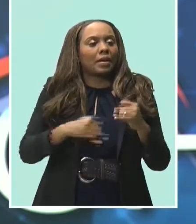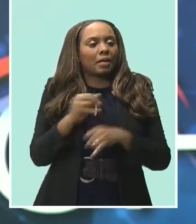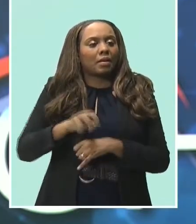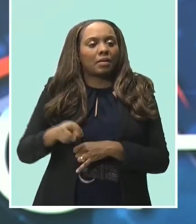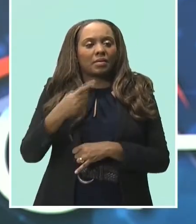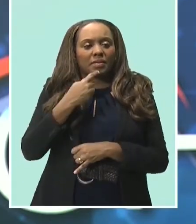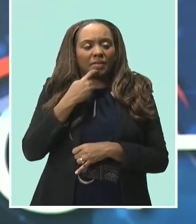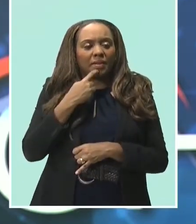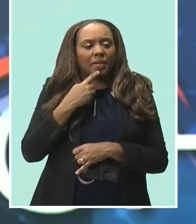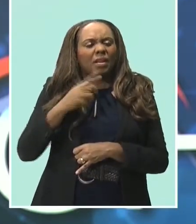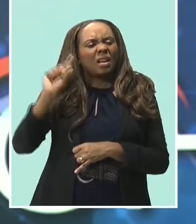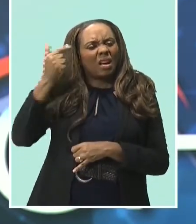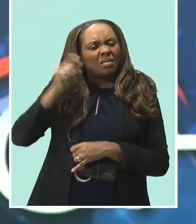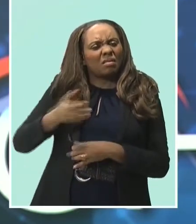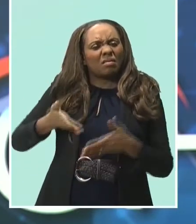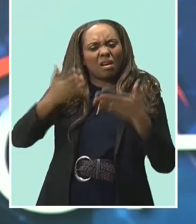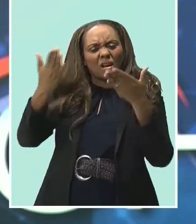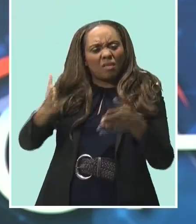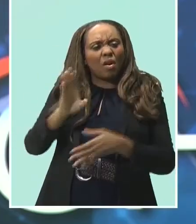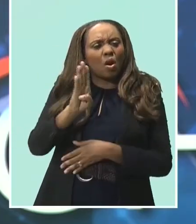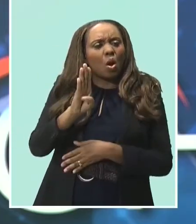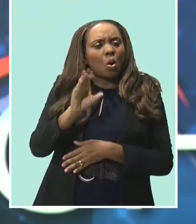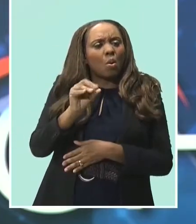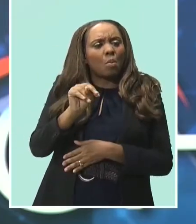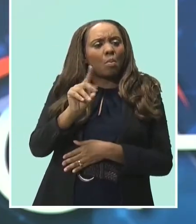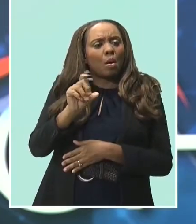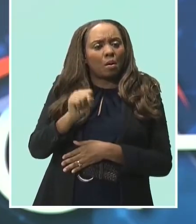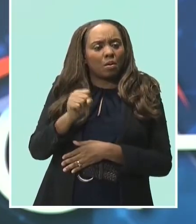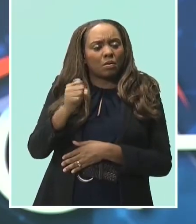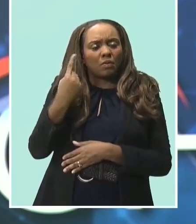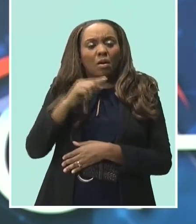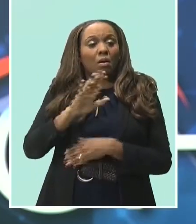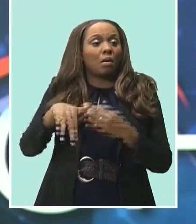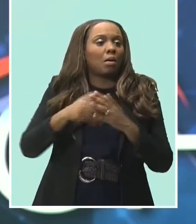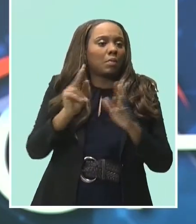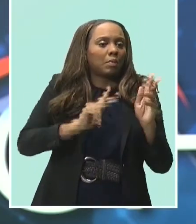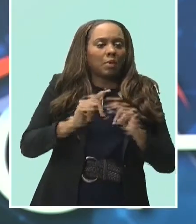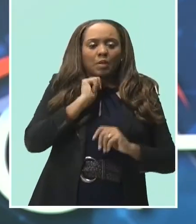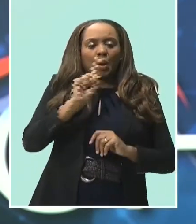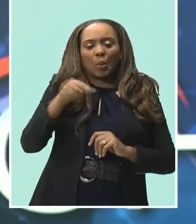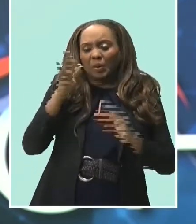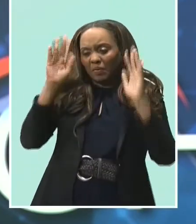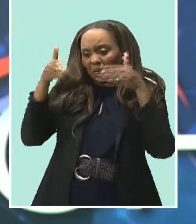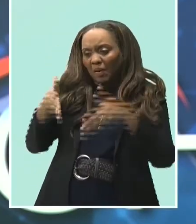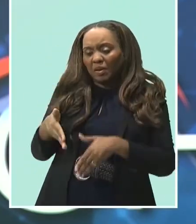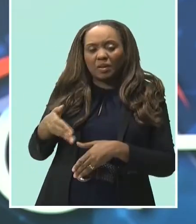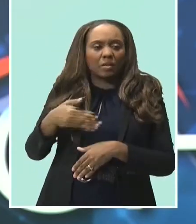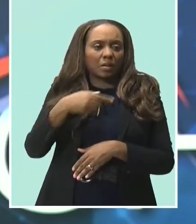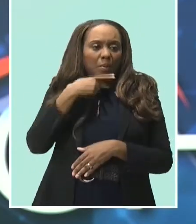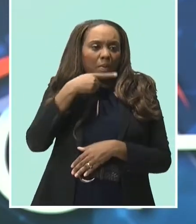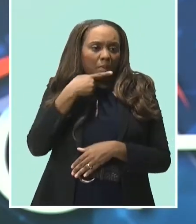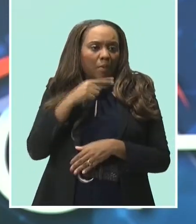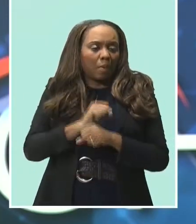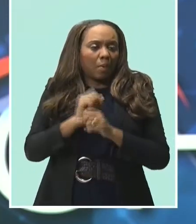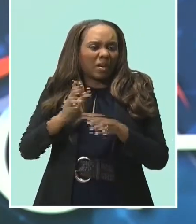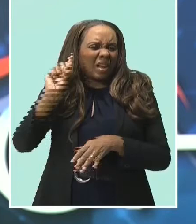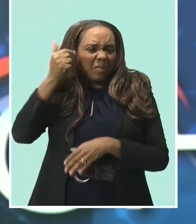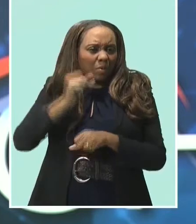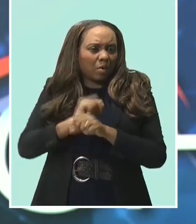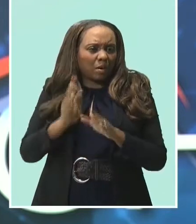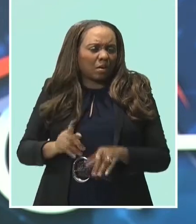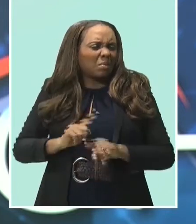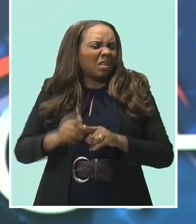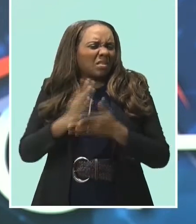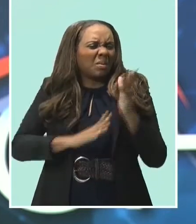bonds to the general public instead of focusing on public servants. Mr. Rutherhead says due to their job status, some may feel